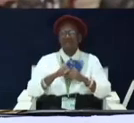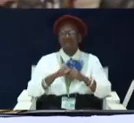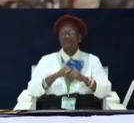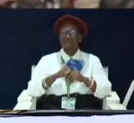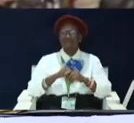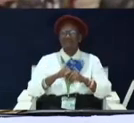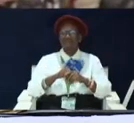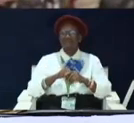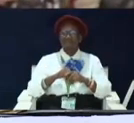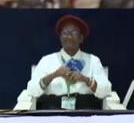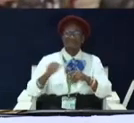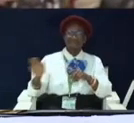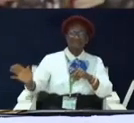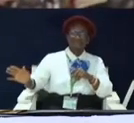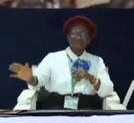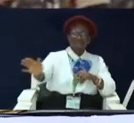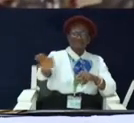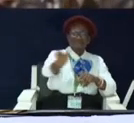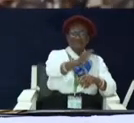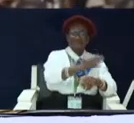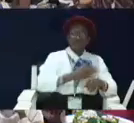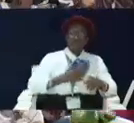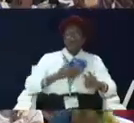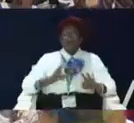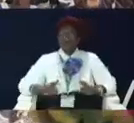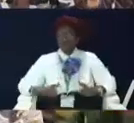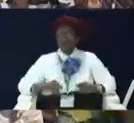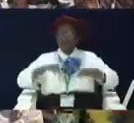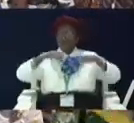Your laughter is beginning now.